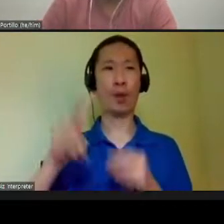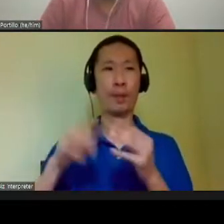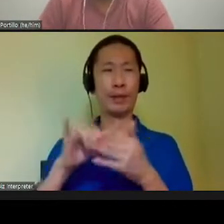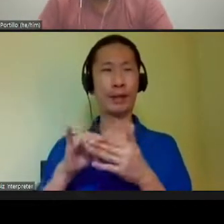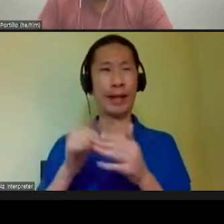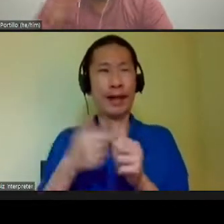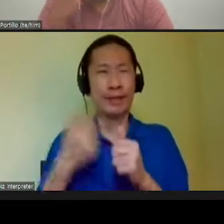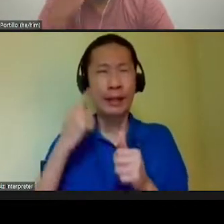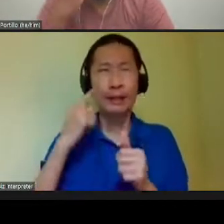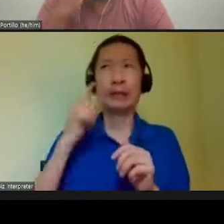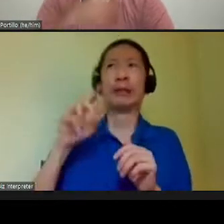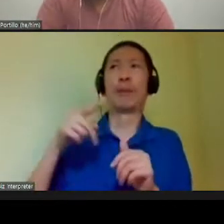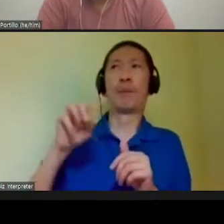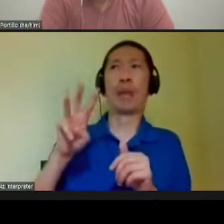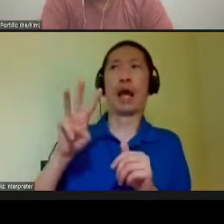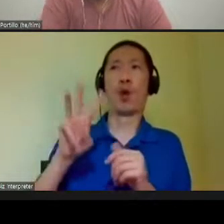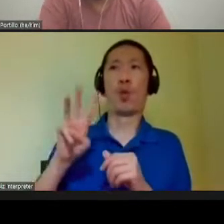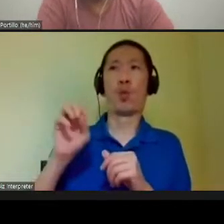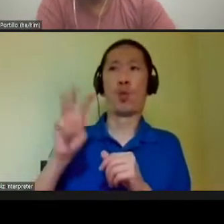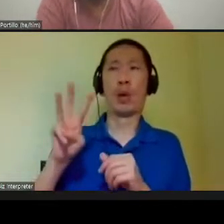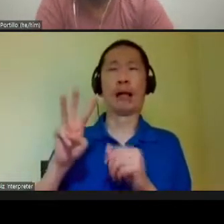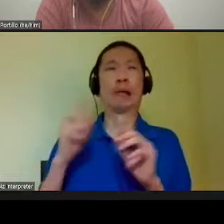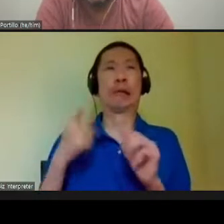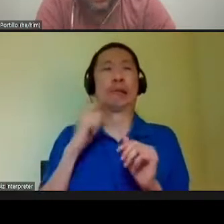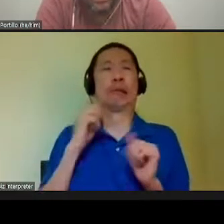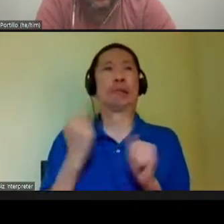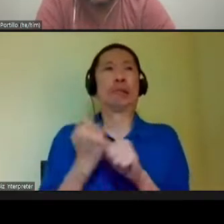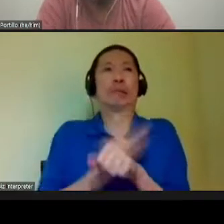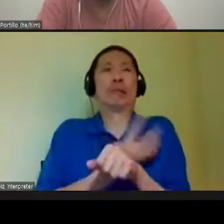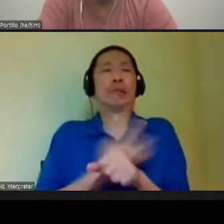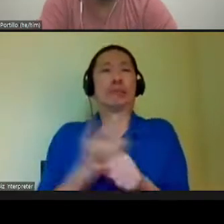hear that word, I'm just like, oh my gosh.